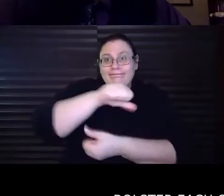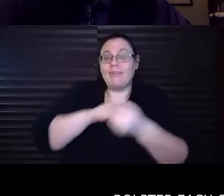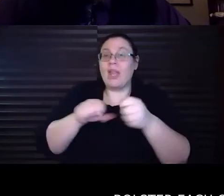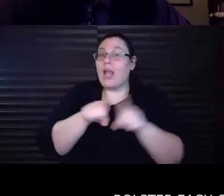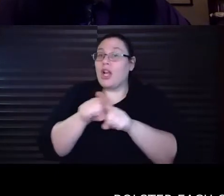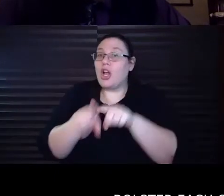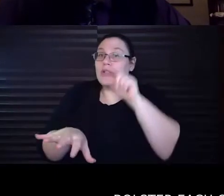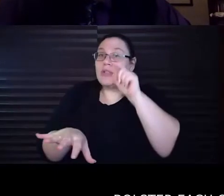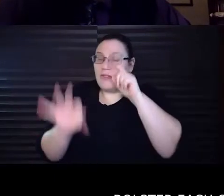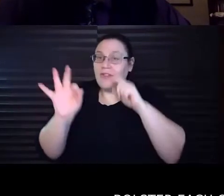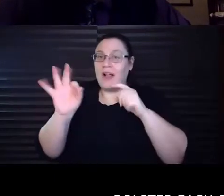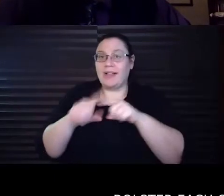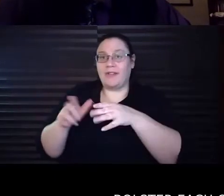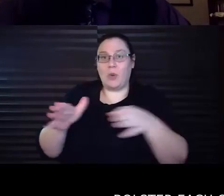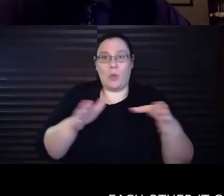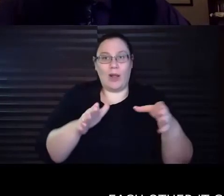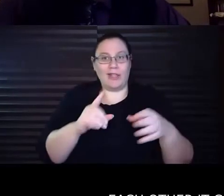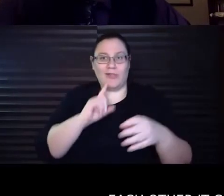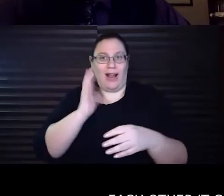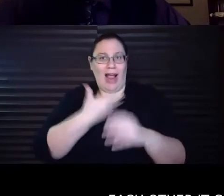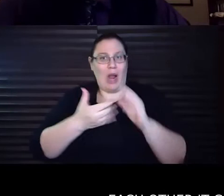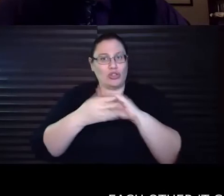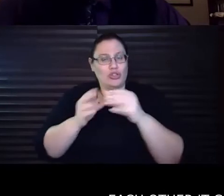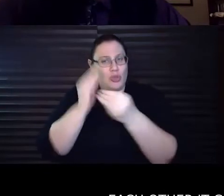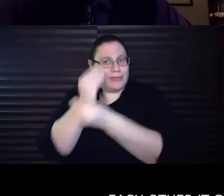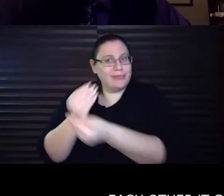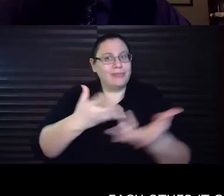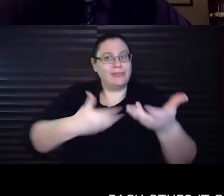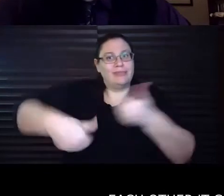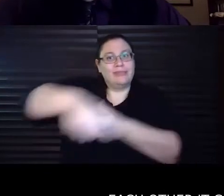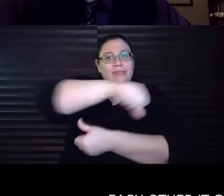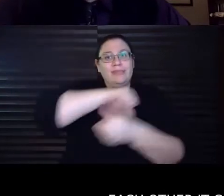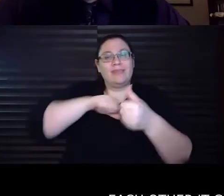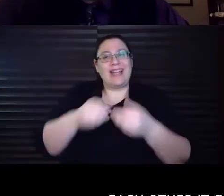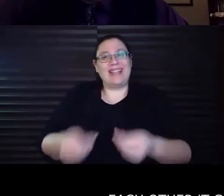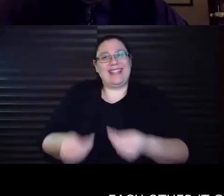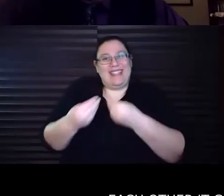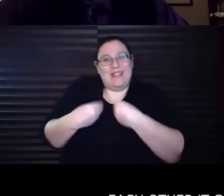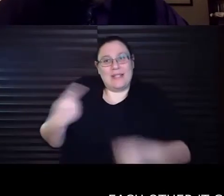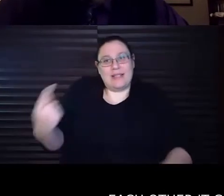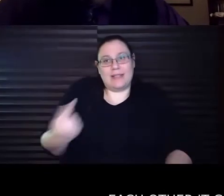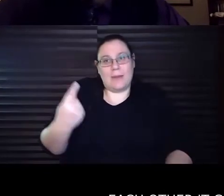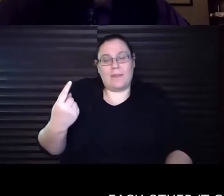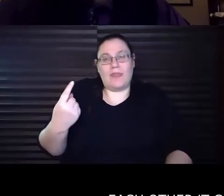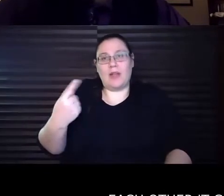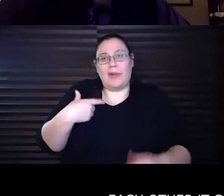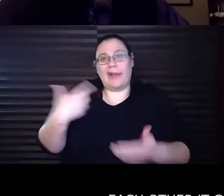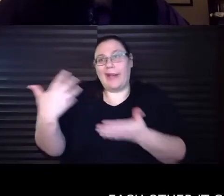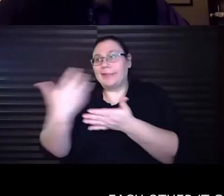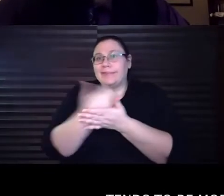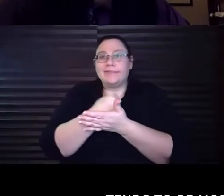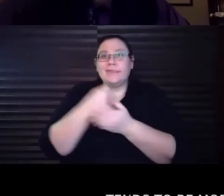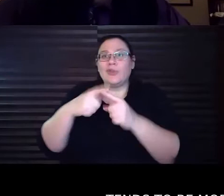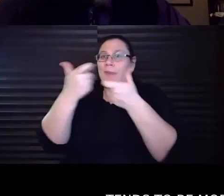find ways to tell our own stories with each other, it kind of gives us something also then to take into the mainstream on our own